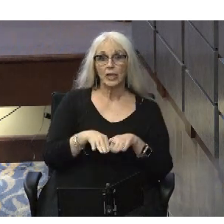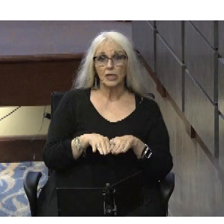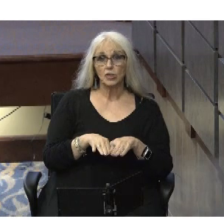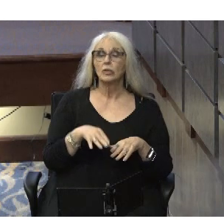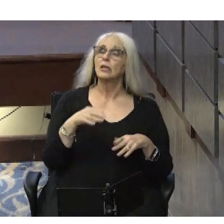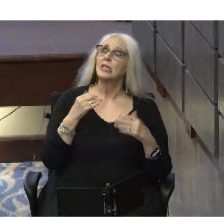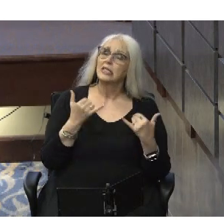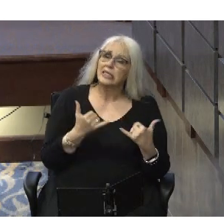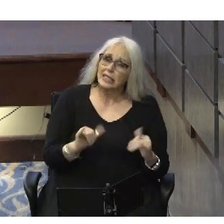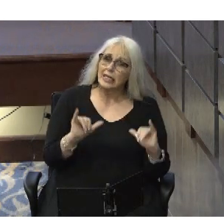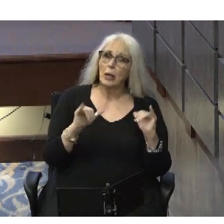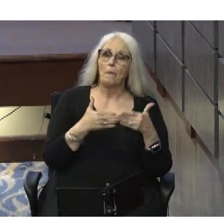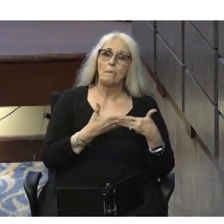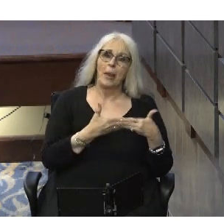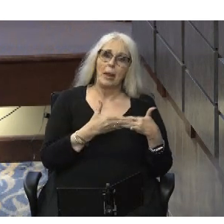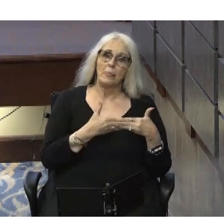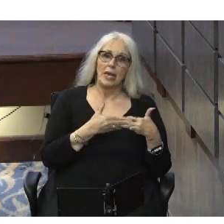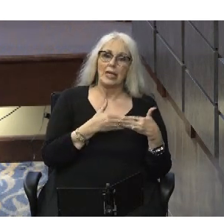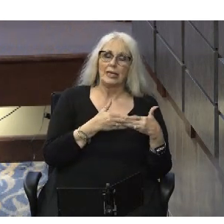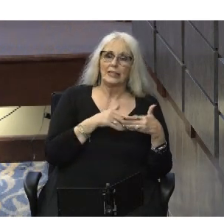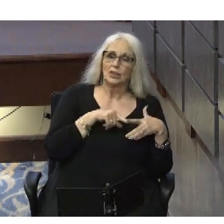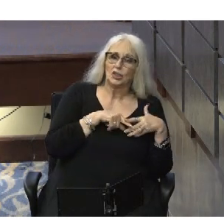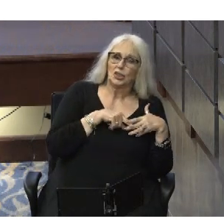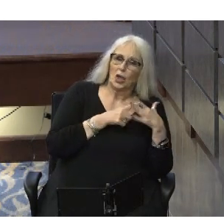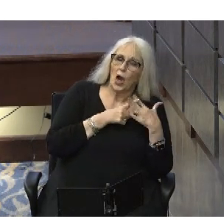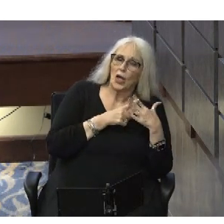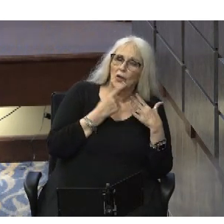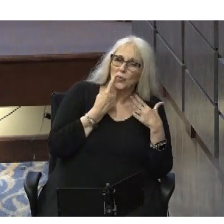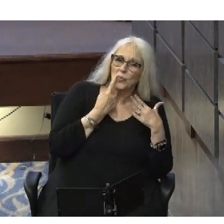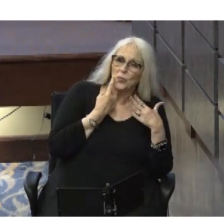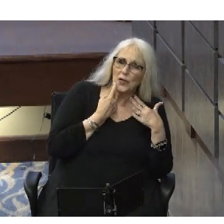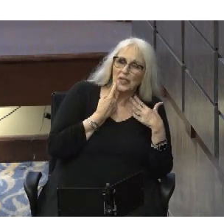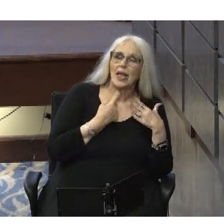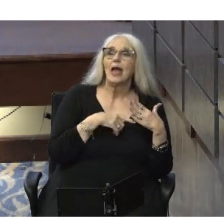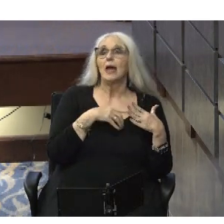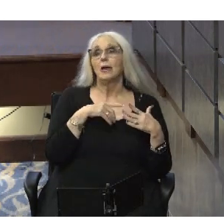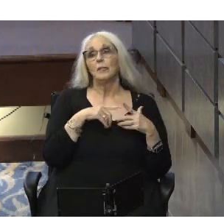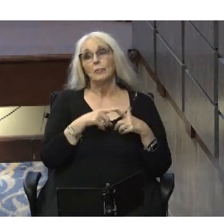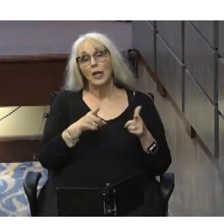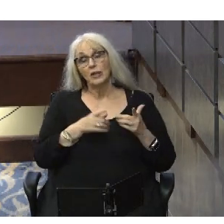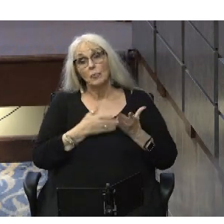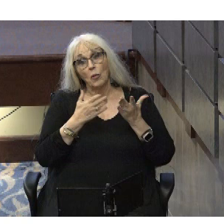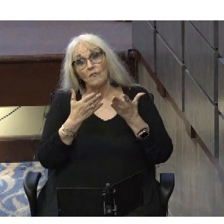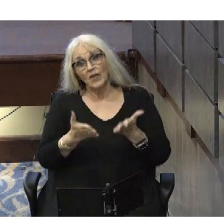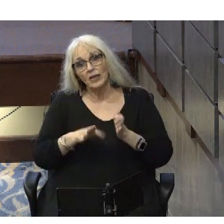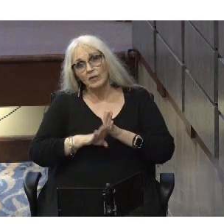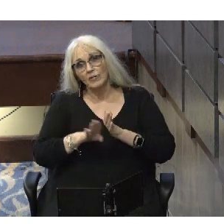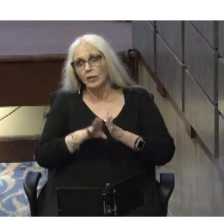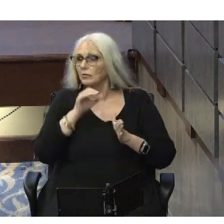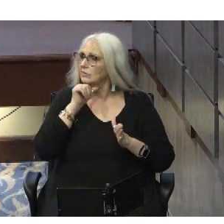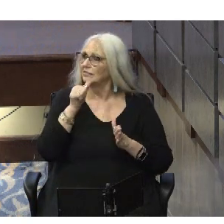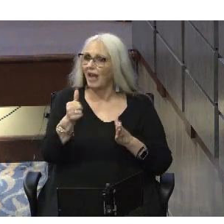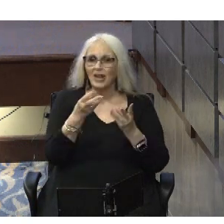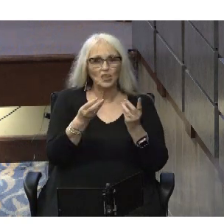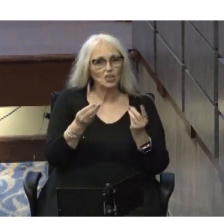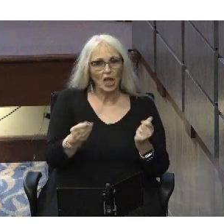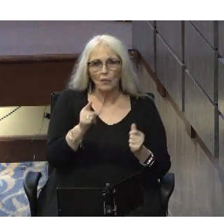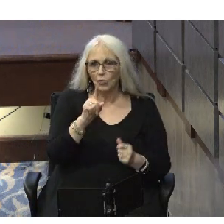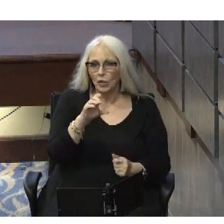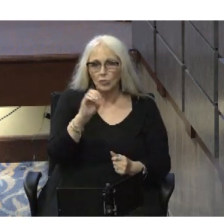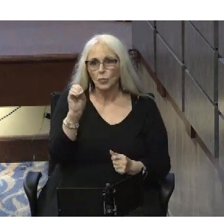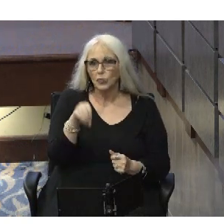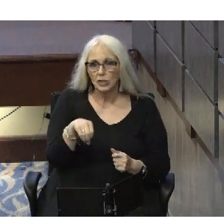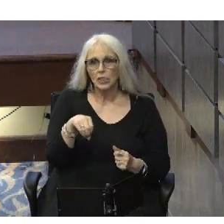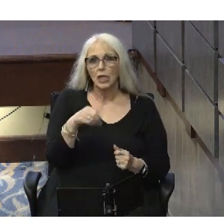infant stages, but it's also, I think, important to note here that this proposed development will not solve all of the